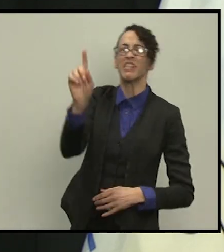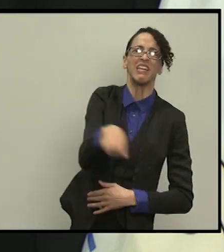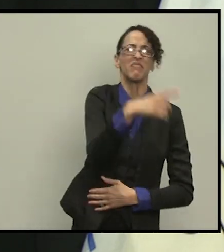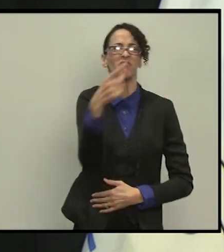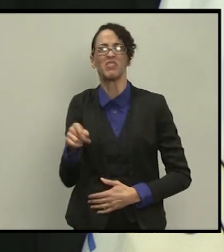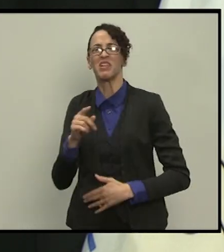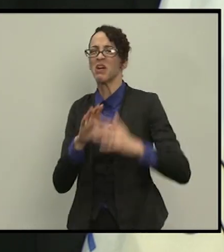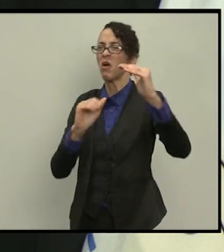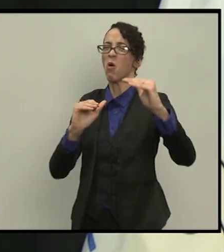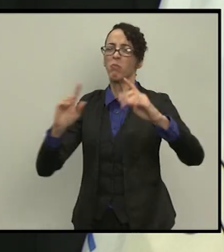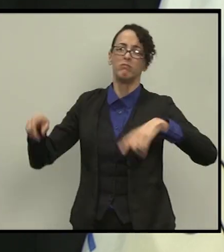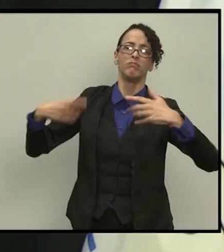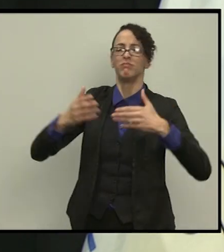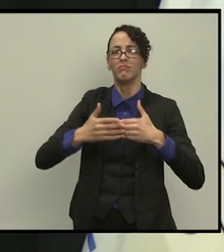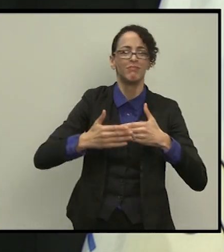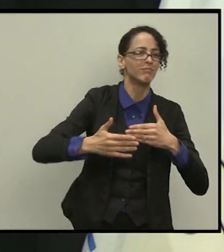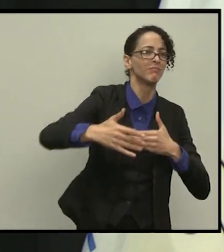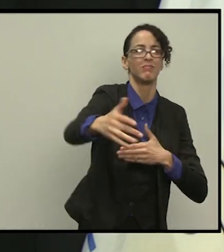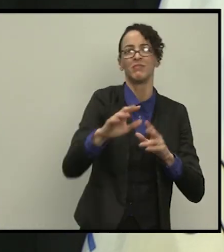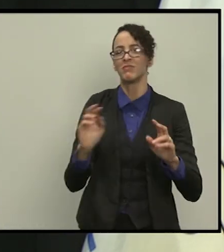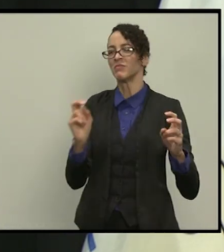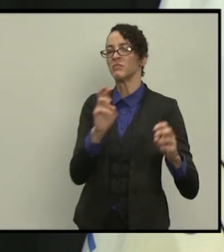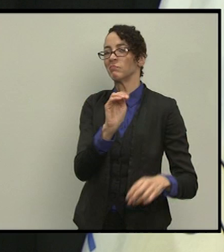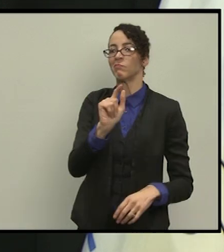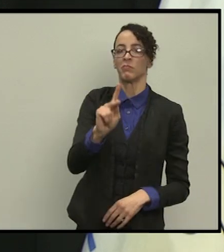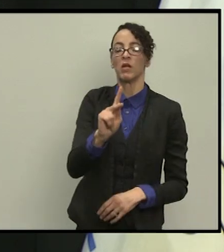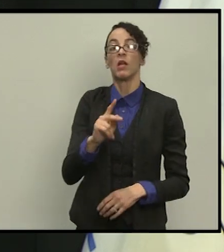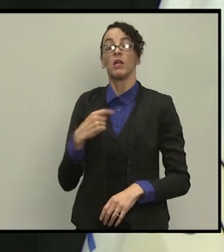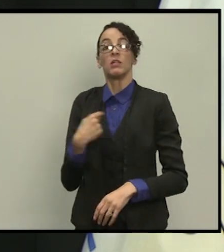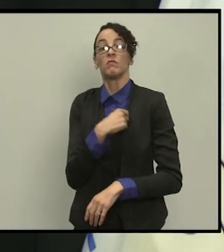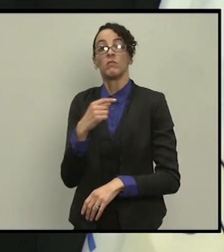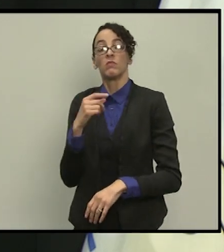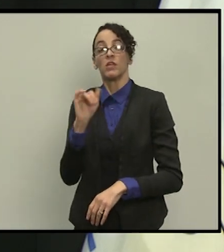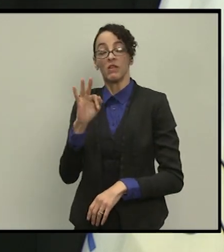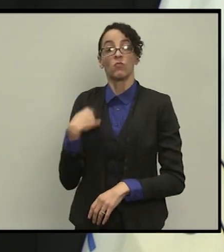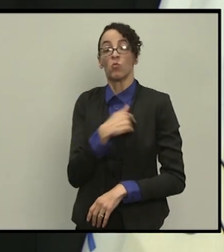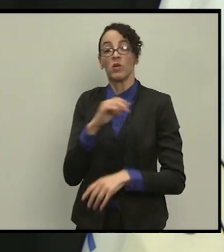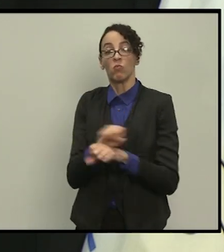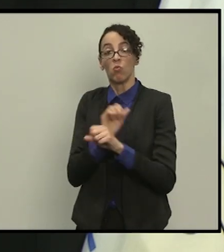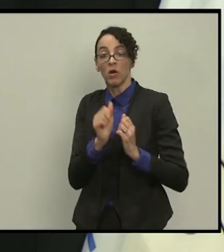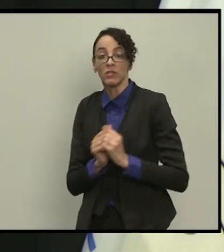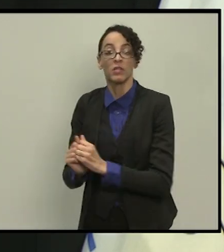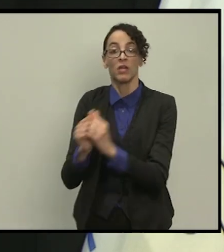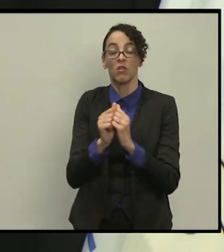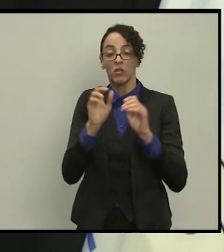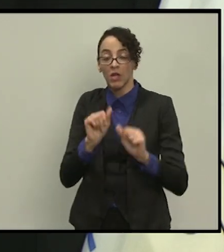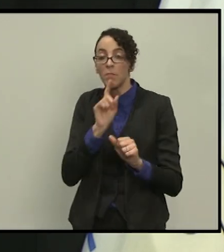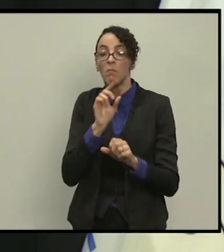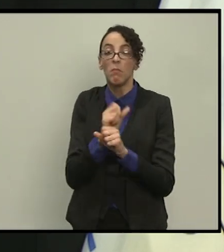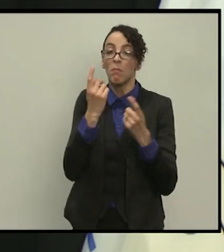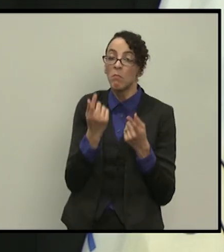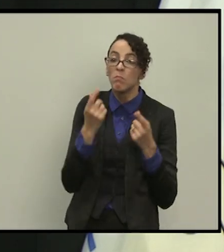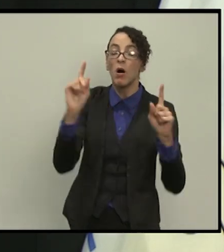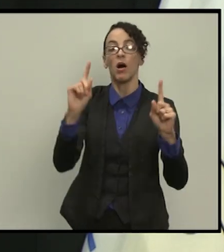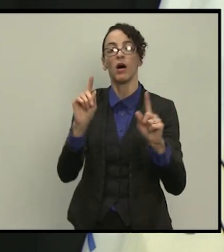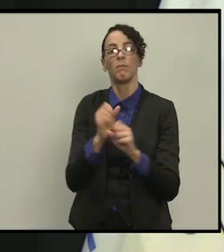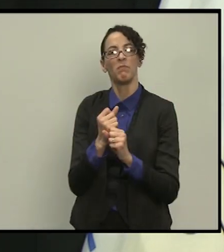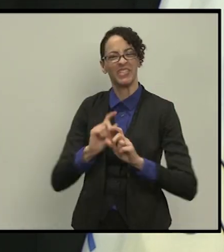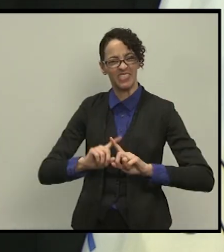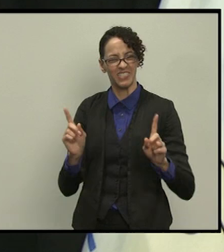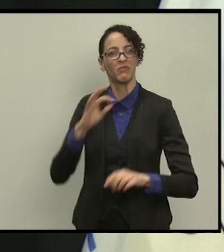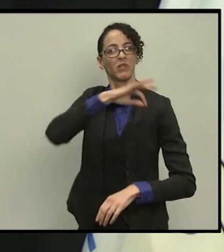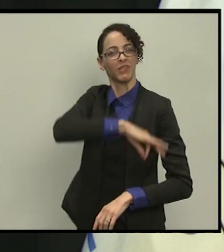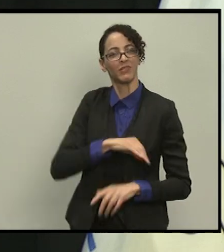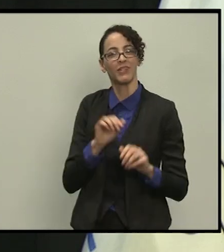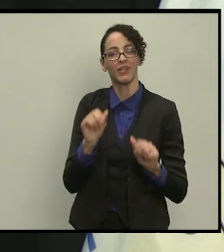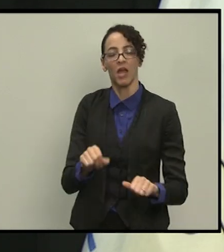together, we can actually make a difference. We are looking forward to overcoming this at this